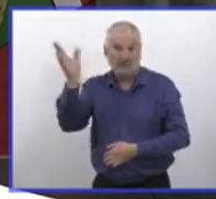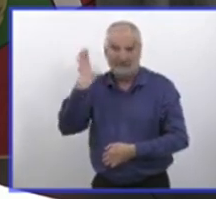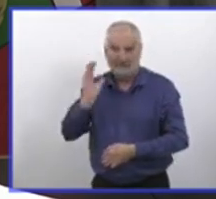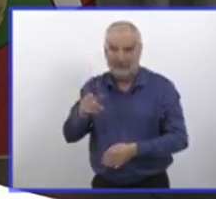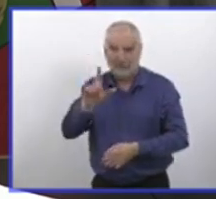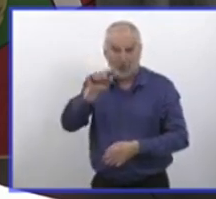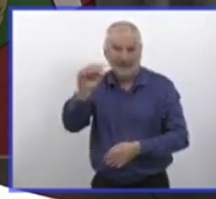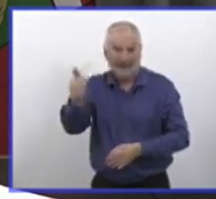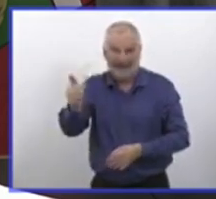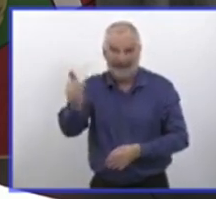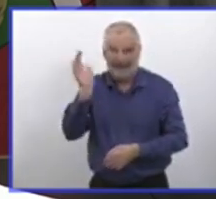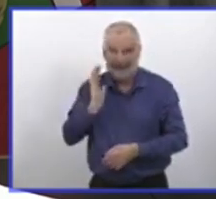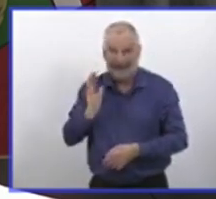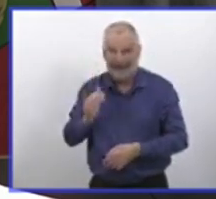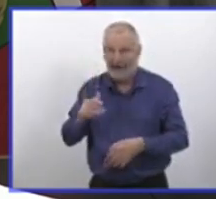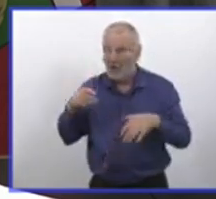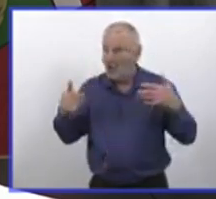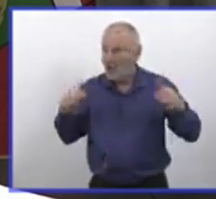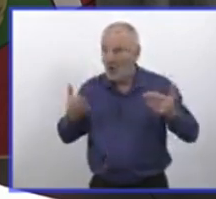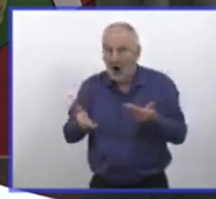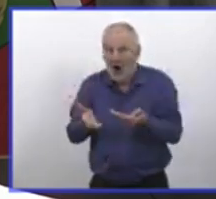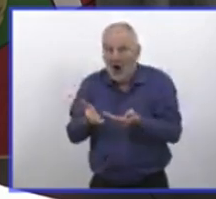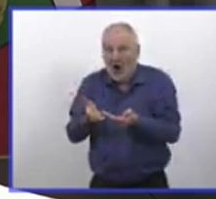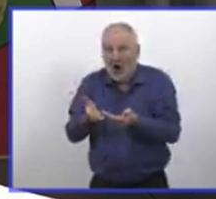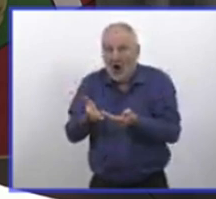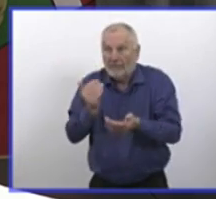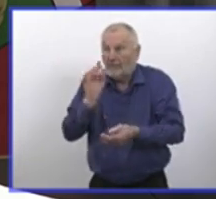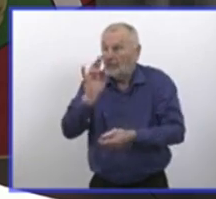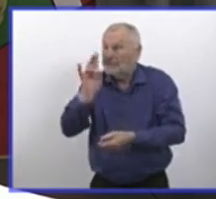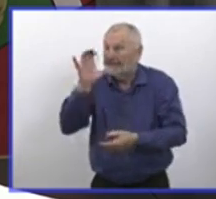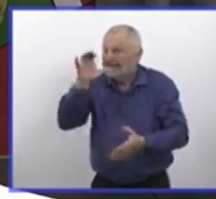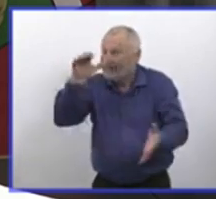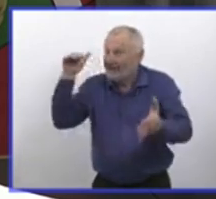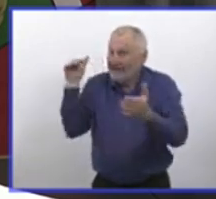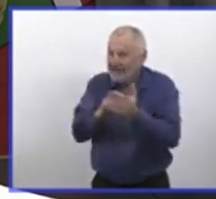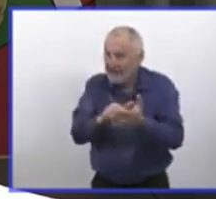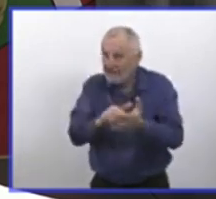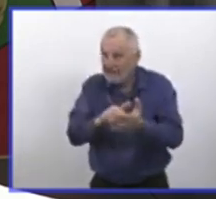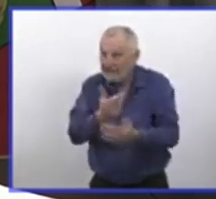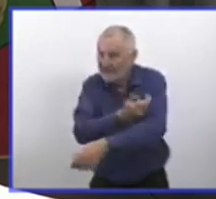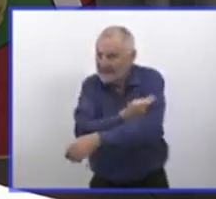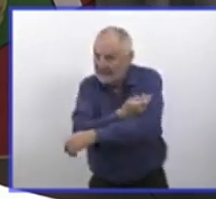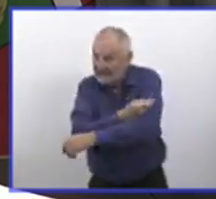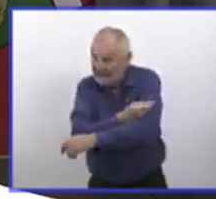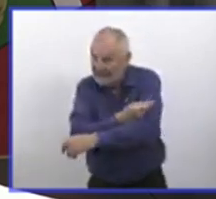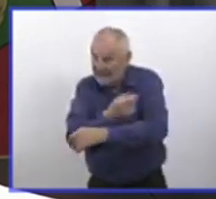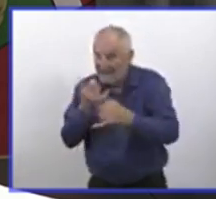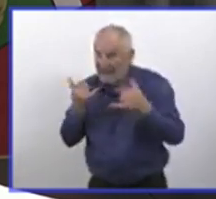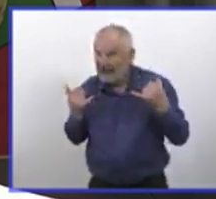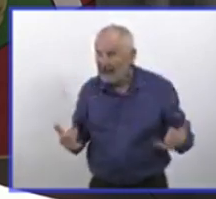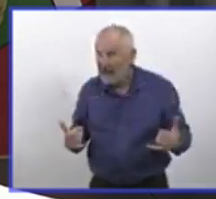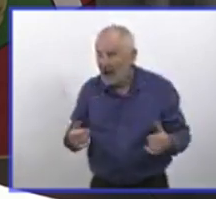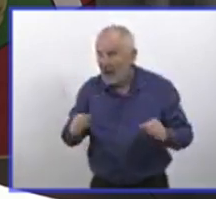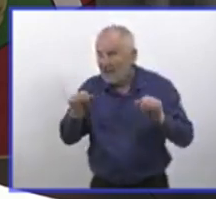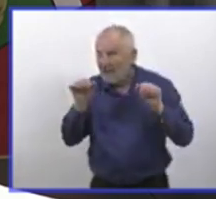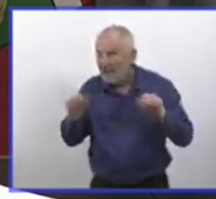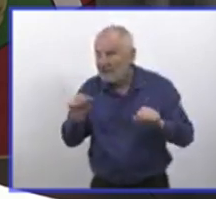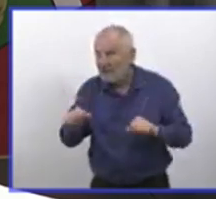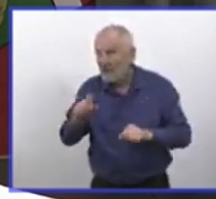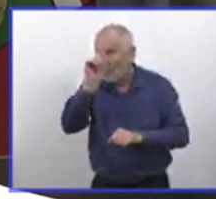where we almost reached 700,000 doses. And now we're talking about millions of doses. And so we've set